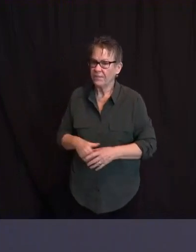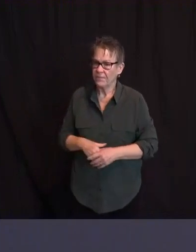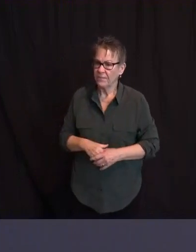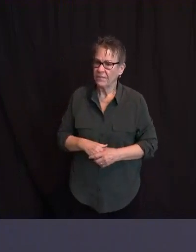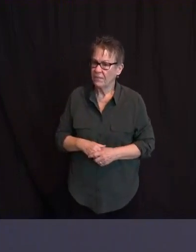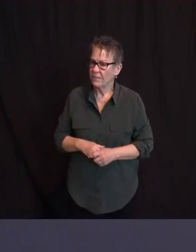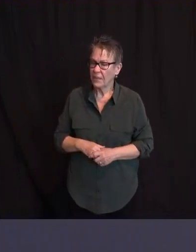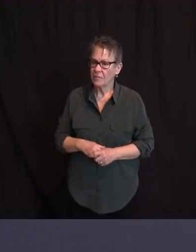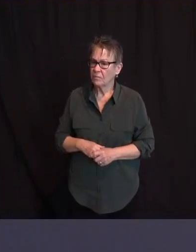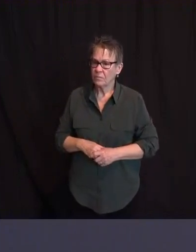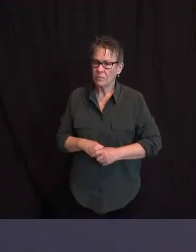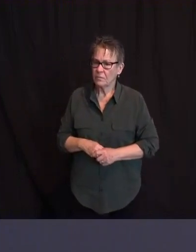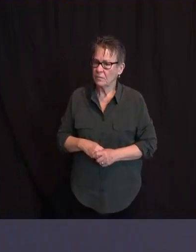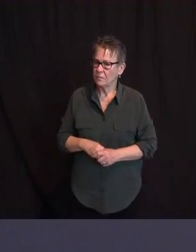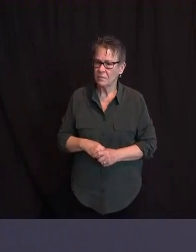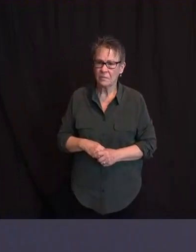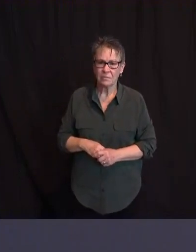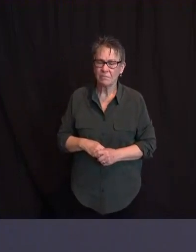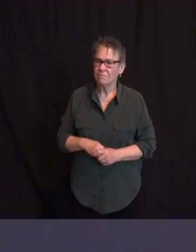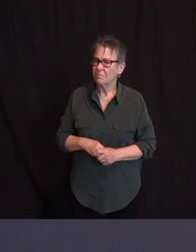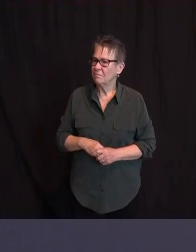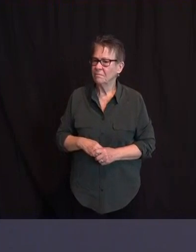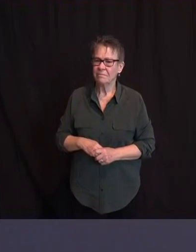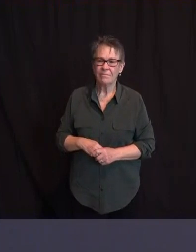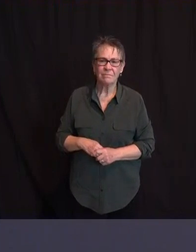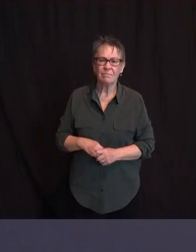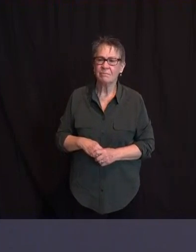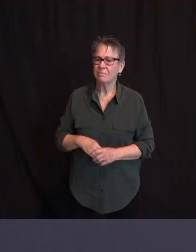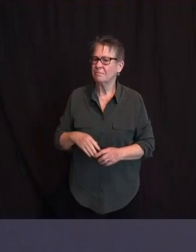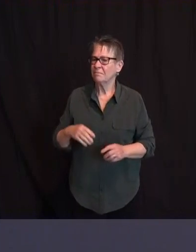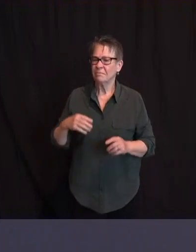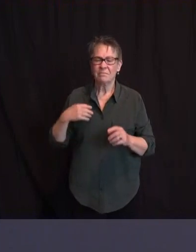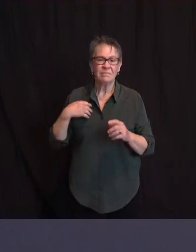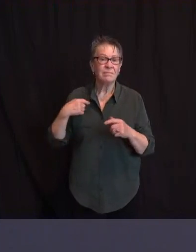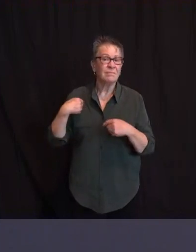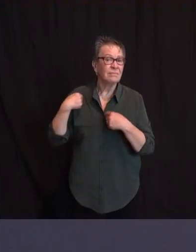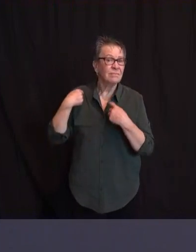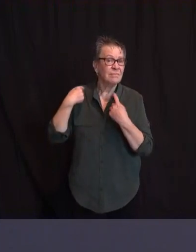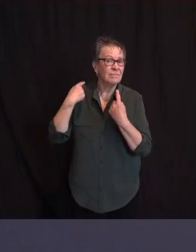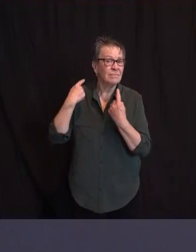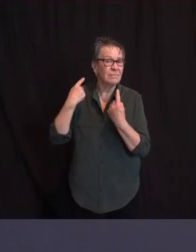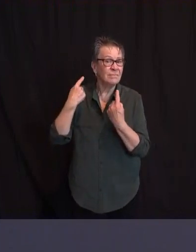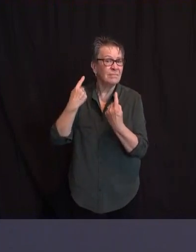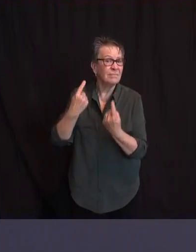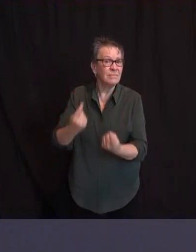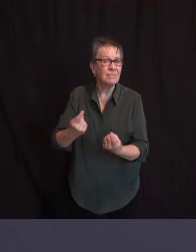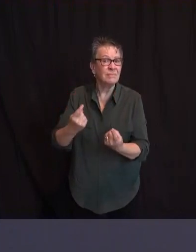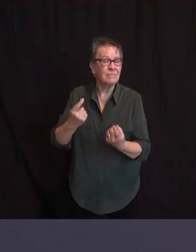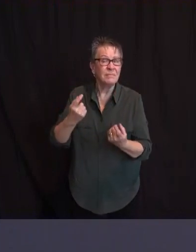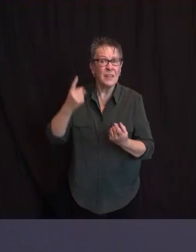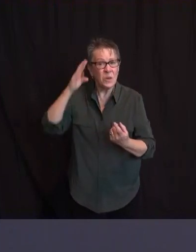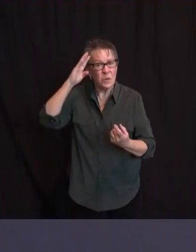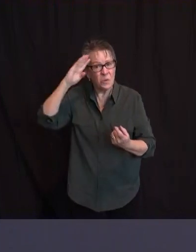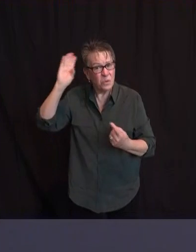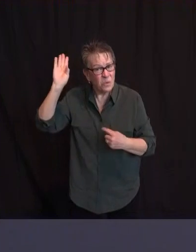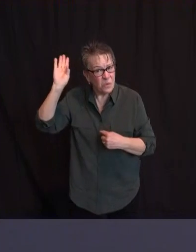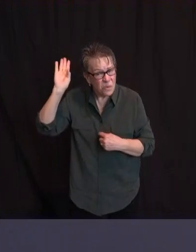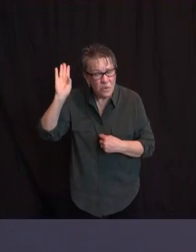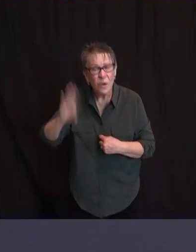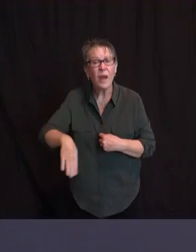it was going to be a 1-to-1 ratio. And as the governor has shared with you repeatedly, we need ventilators. Of the